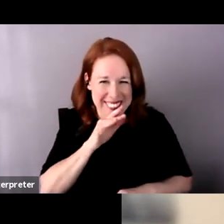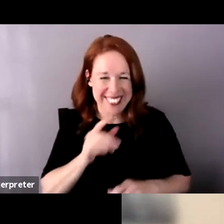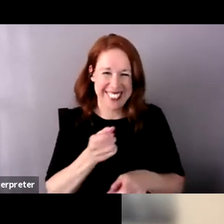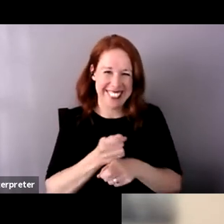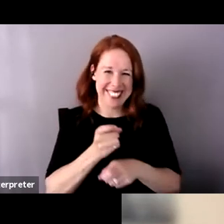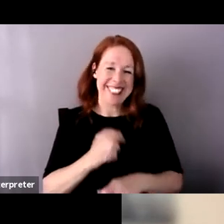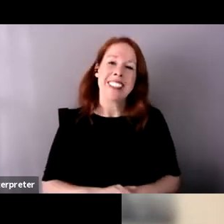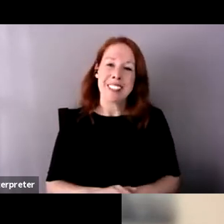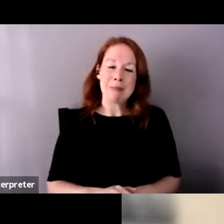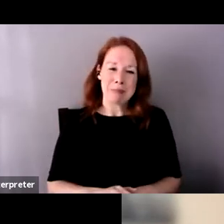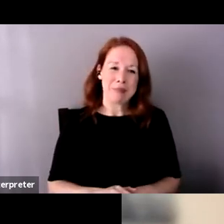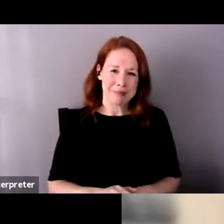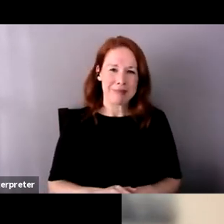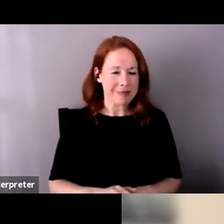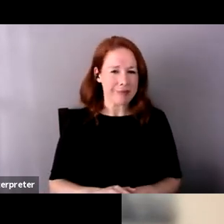I agree that the